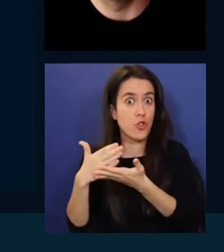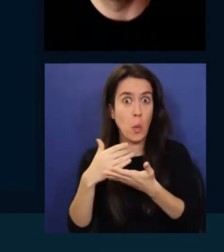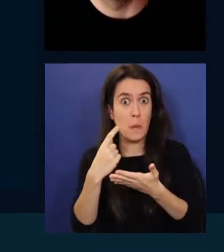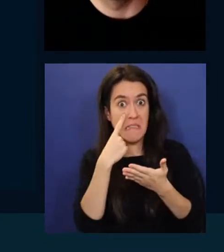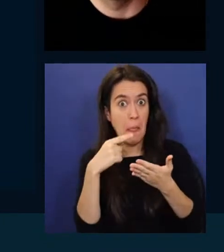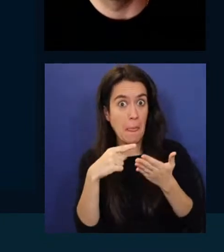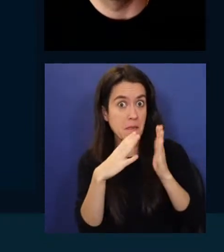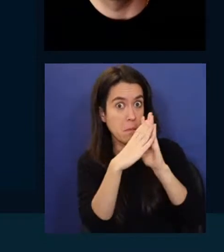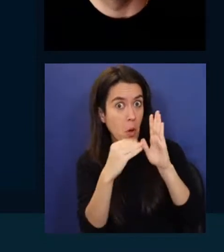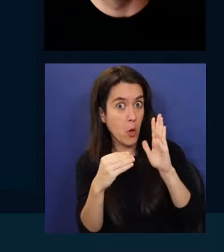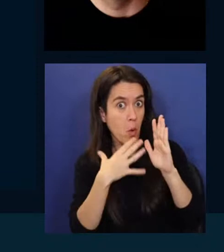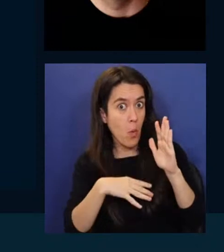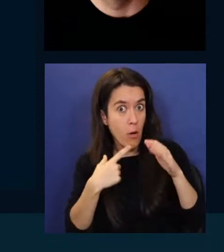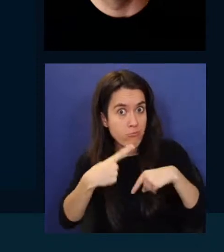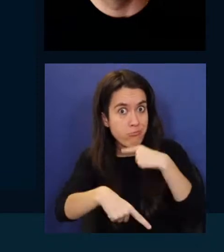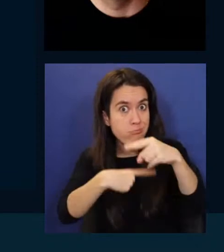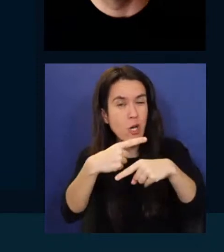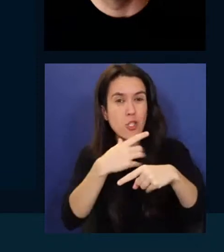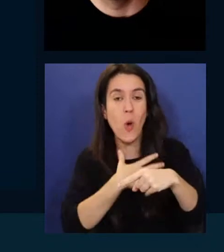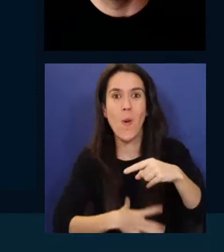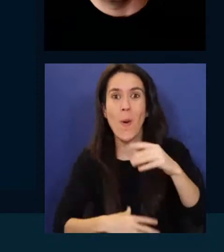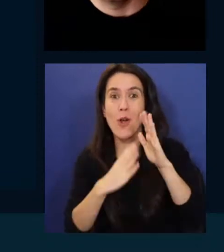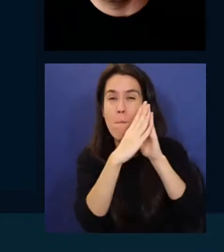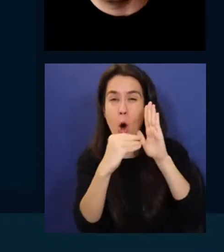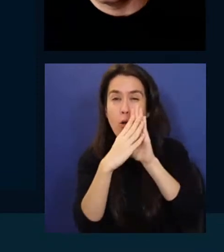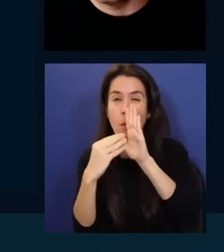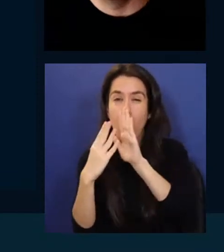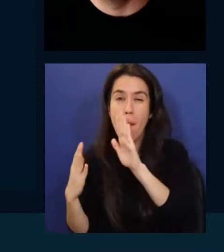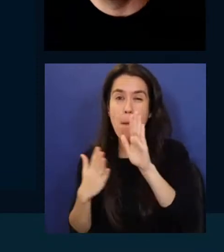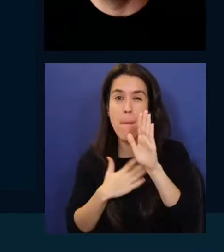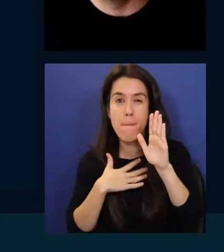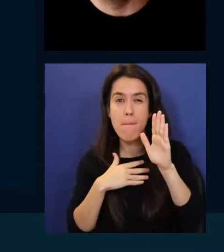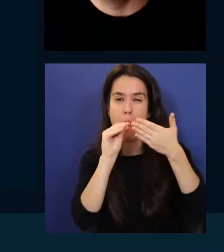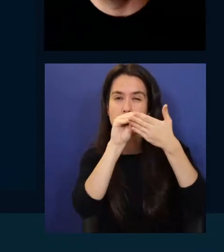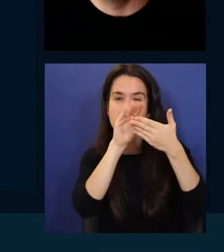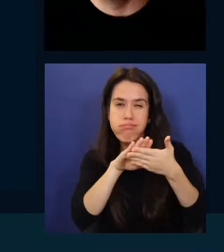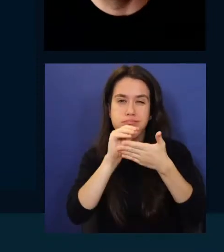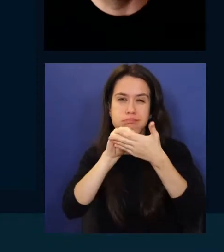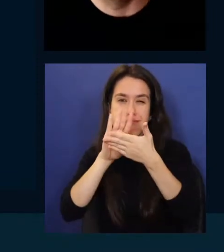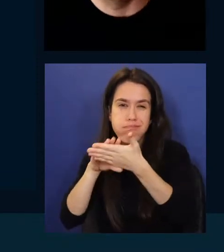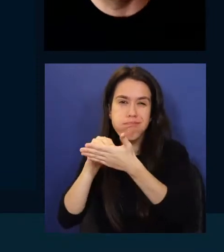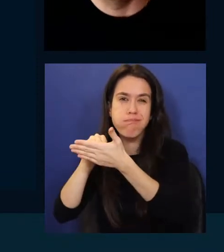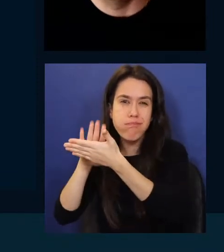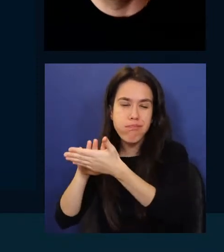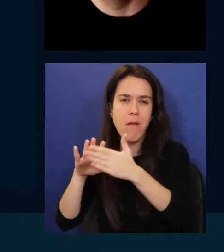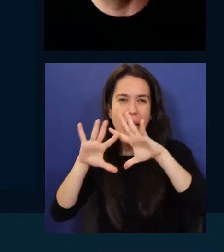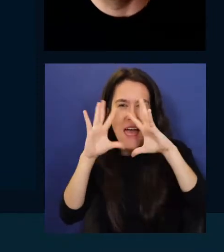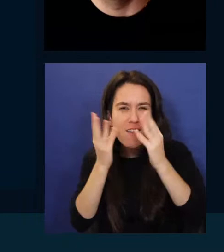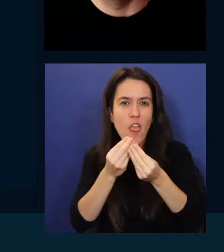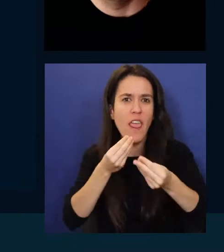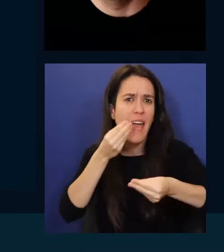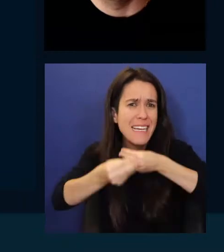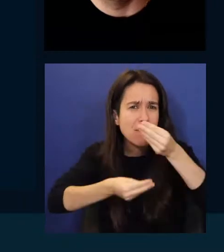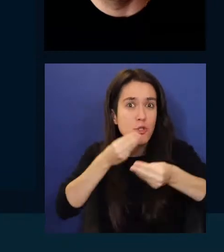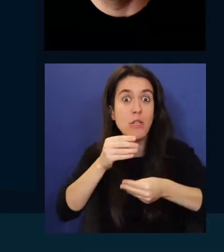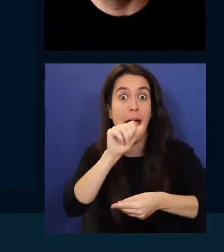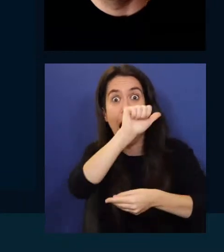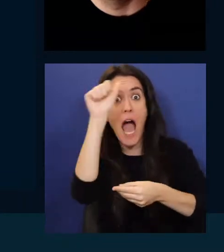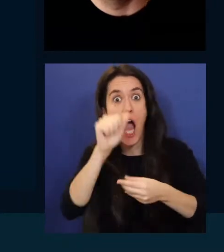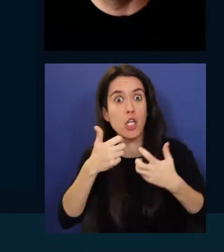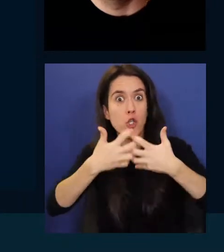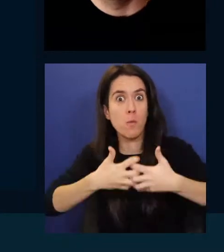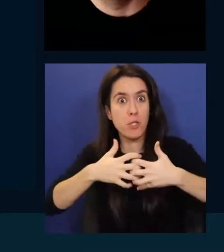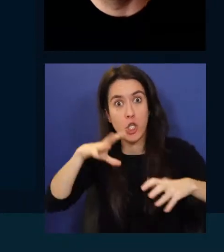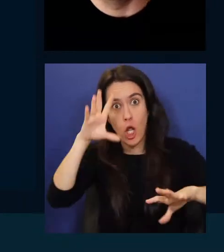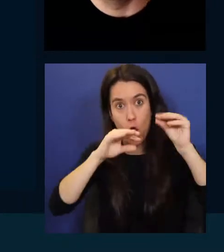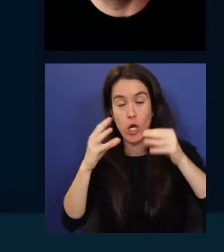So I'm going to register all of my models here. I can upload my dashboards and my explanations, everything to Azure Machine Learning. Then if I